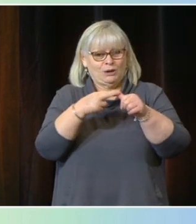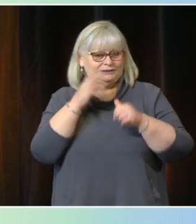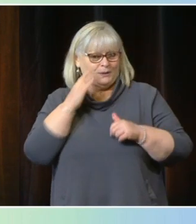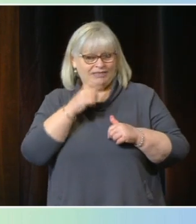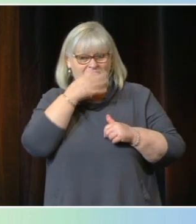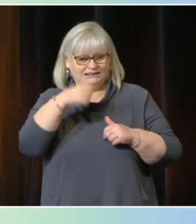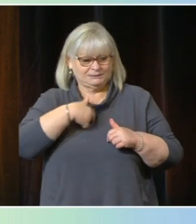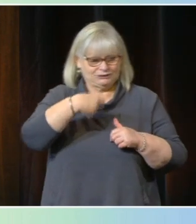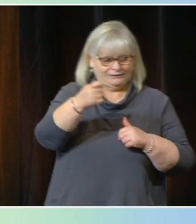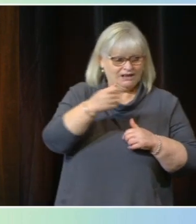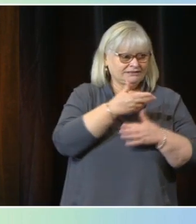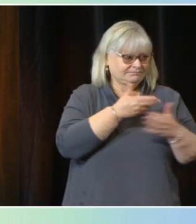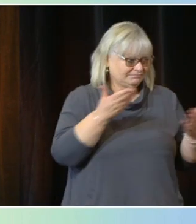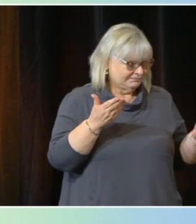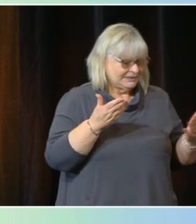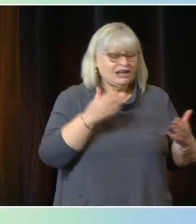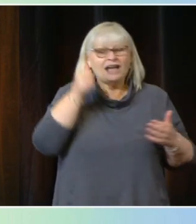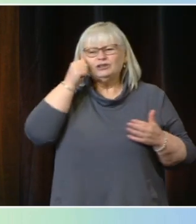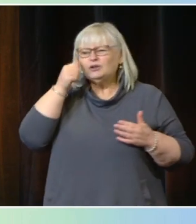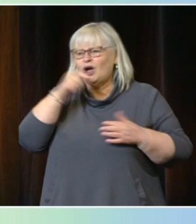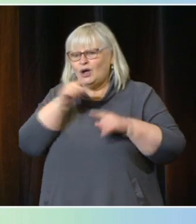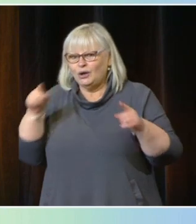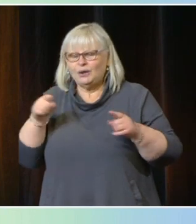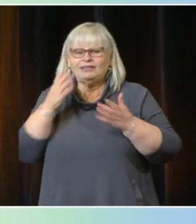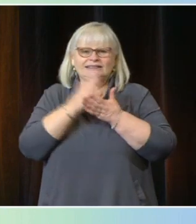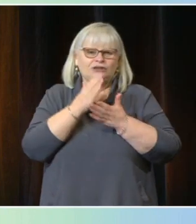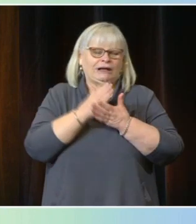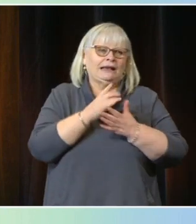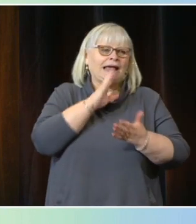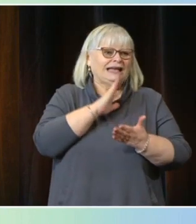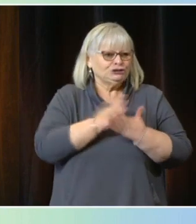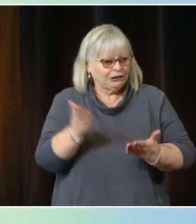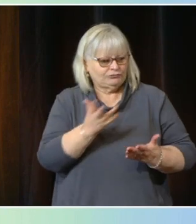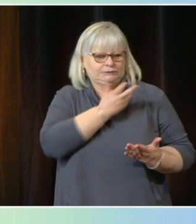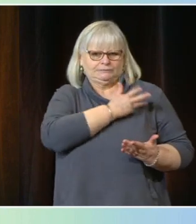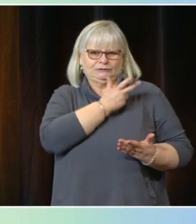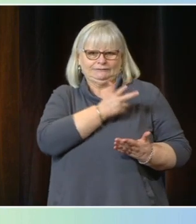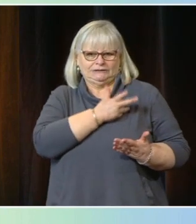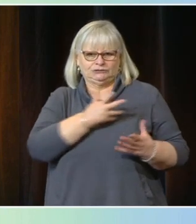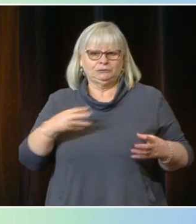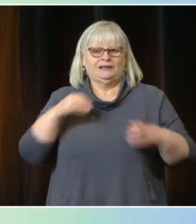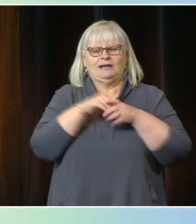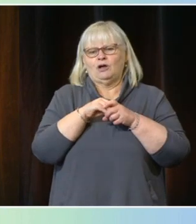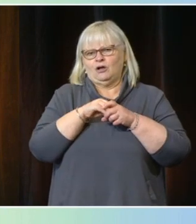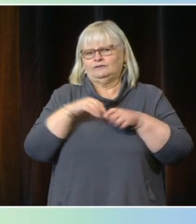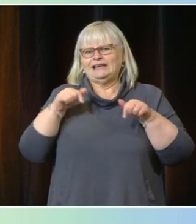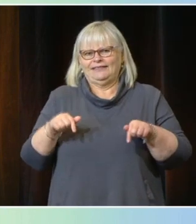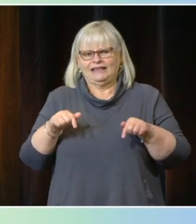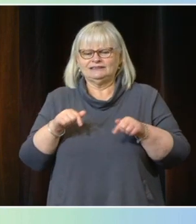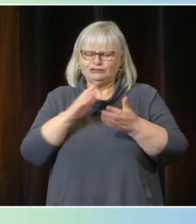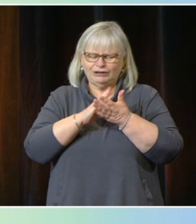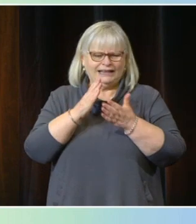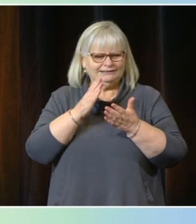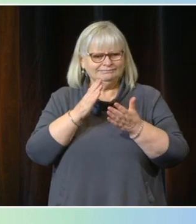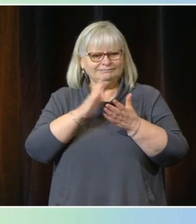I say as those of you know in the room it is a genuine privilege to be a part of this historic